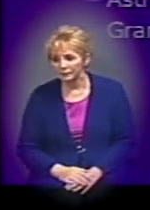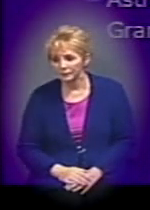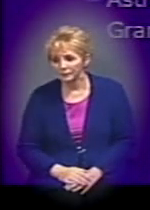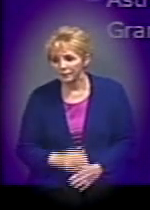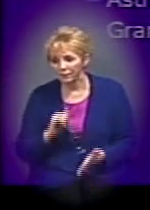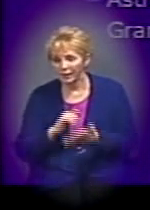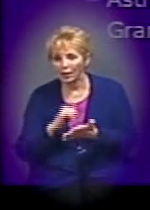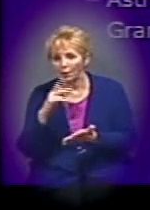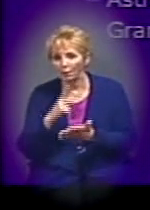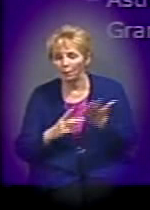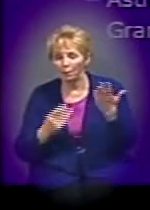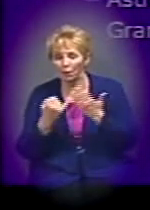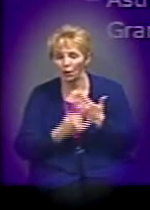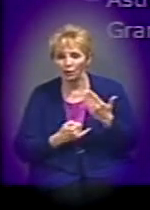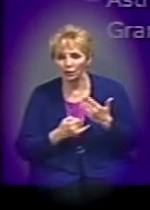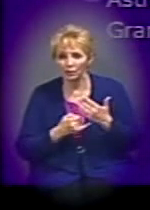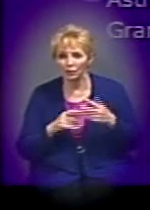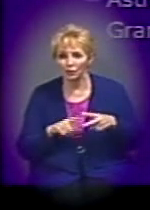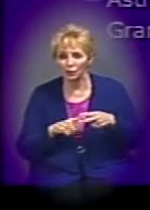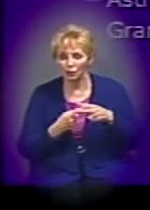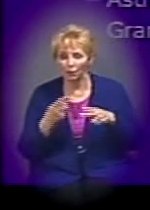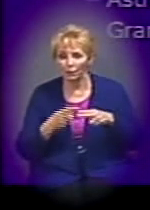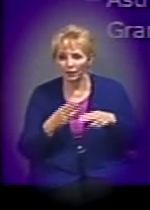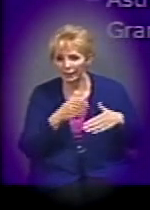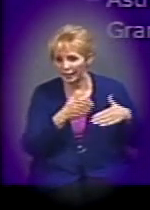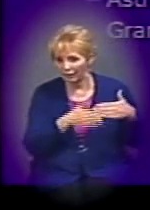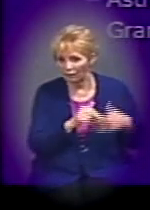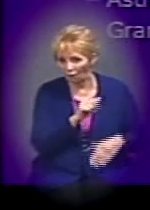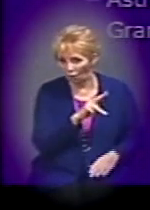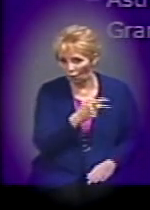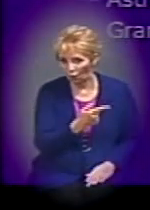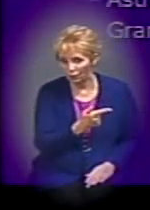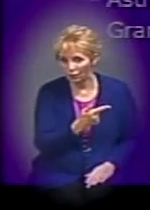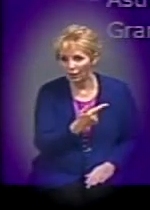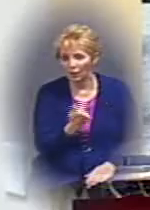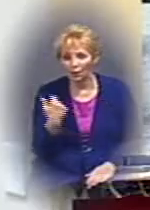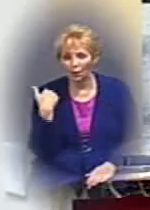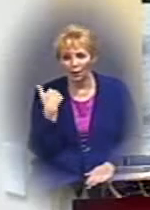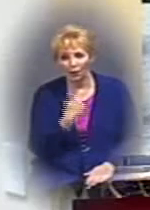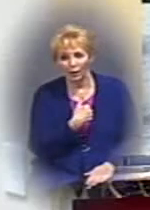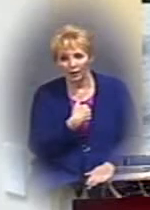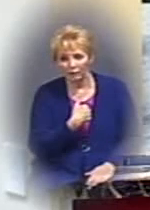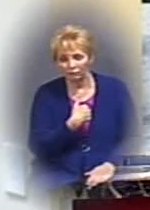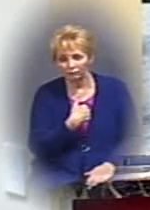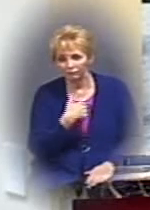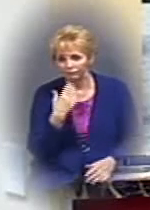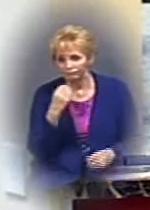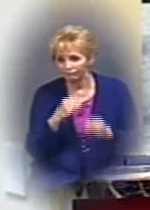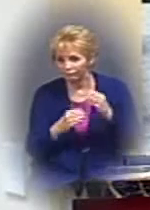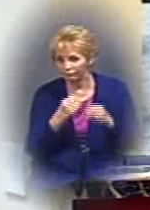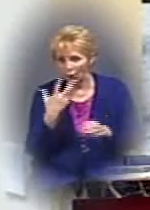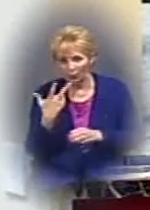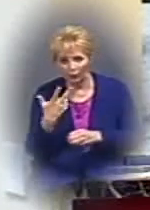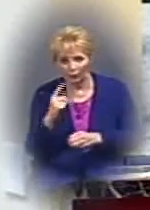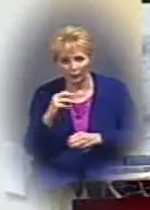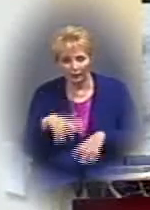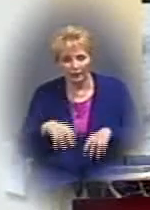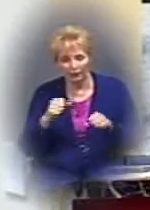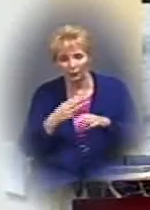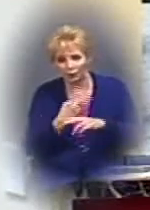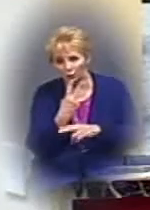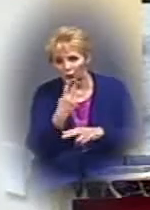This project started at about the end of August, so we've knocked out three tanks here. Most of the tanks take